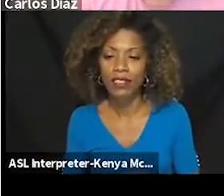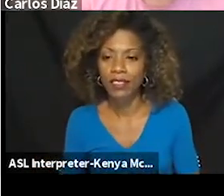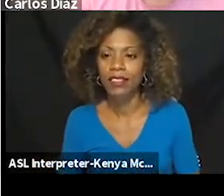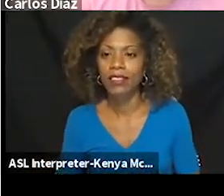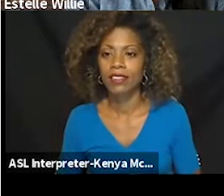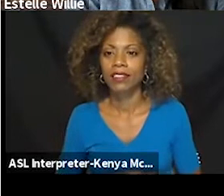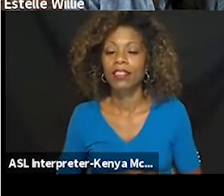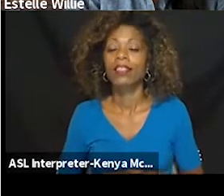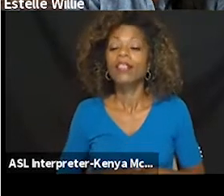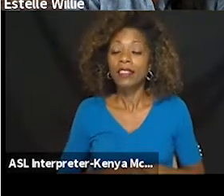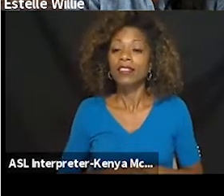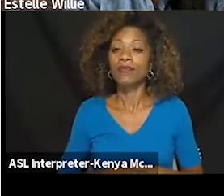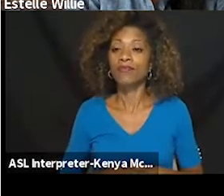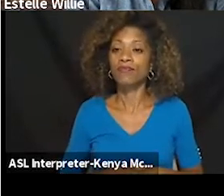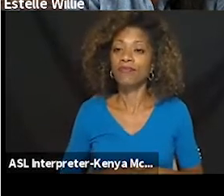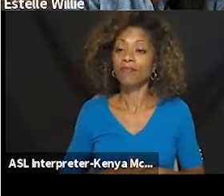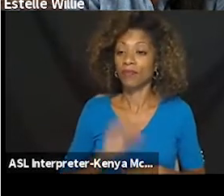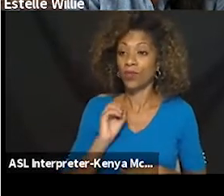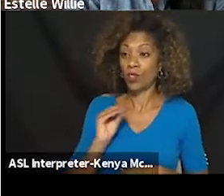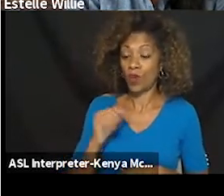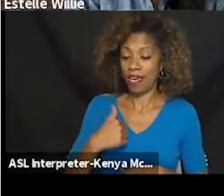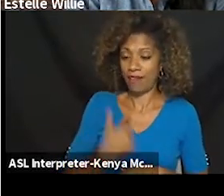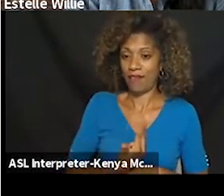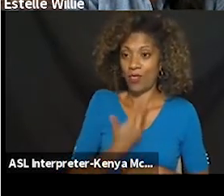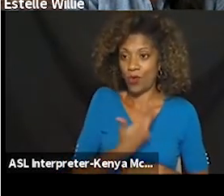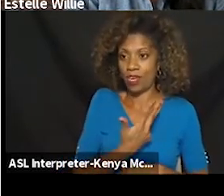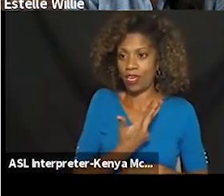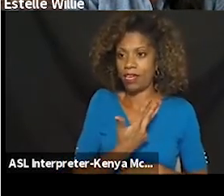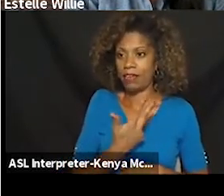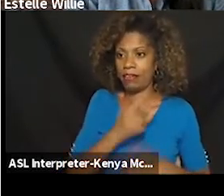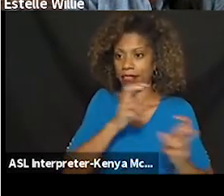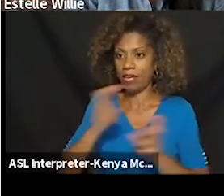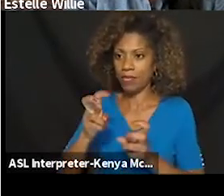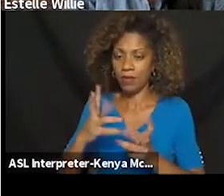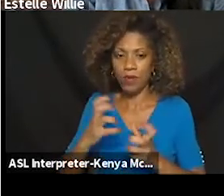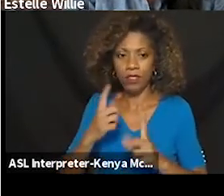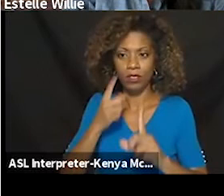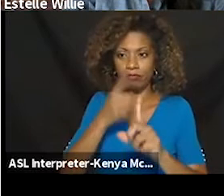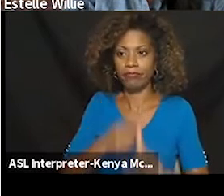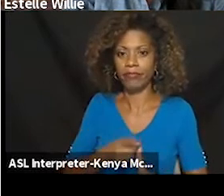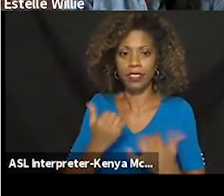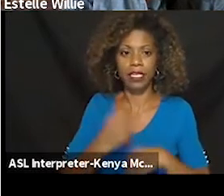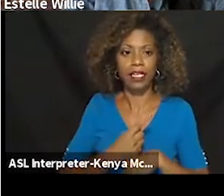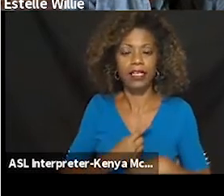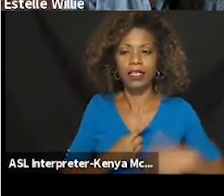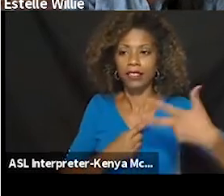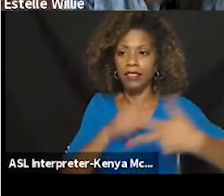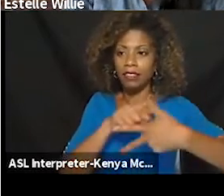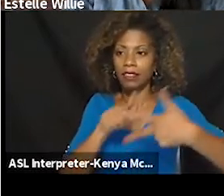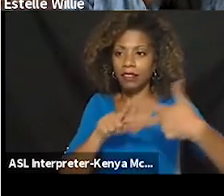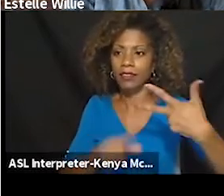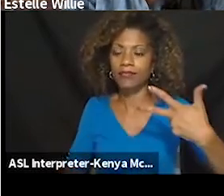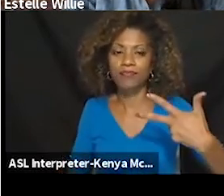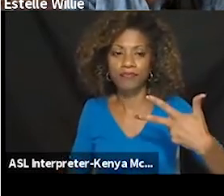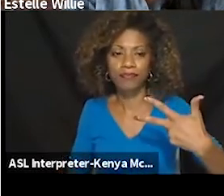Perfect. So there's three big things that we want to cover today. If you want to just go to the next slide. Perfect. So first, we want to give you guys